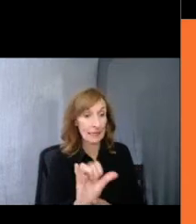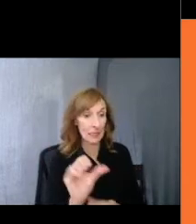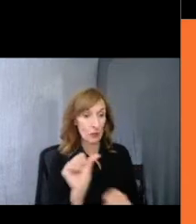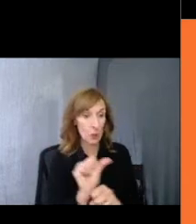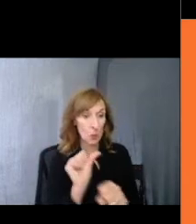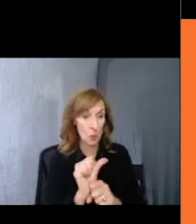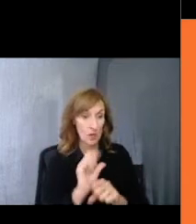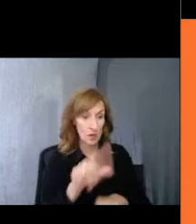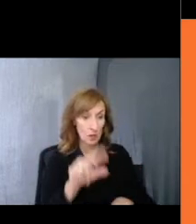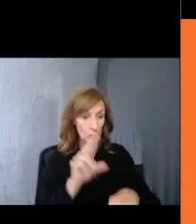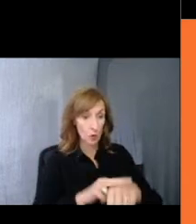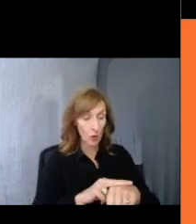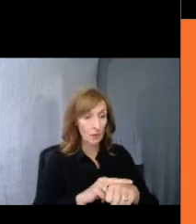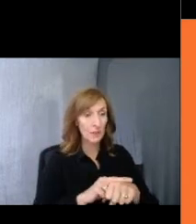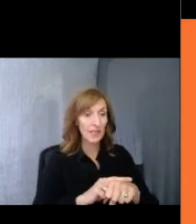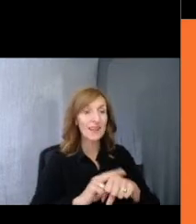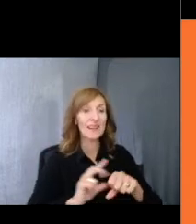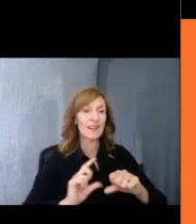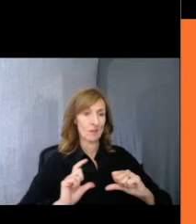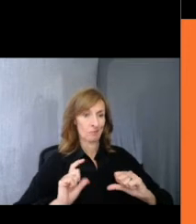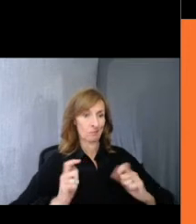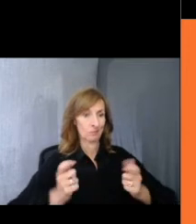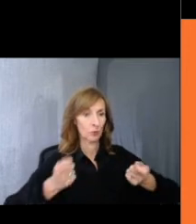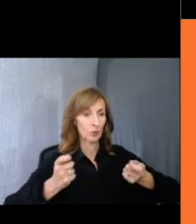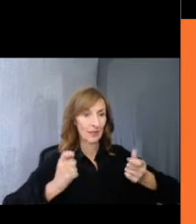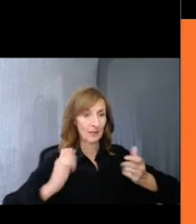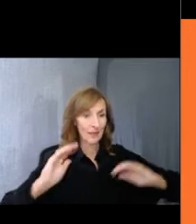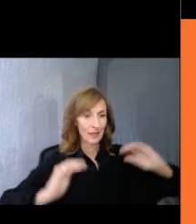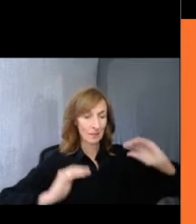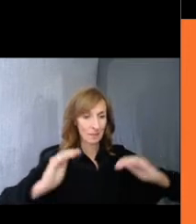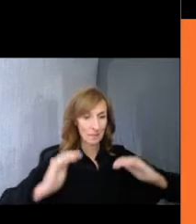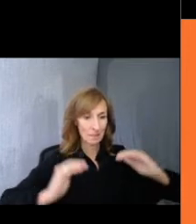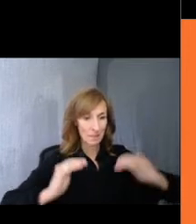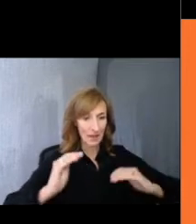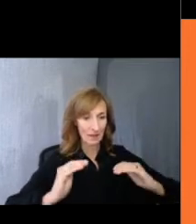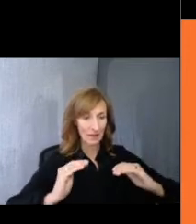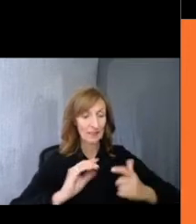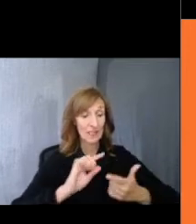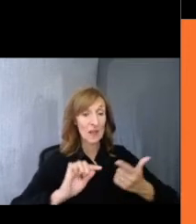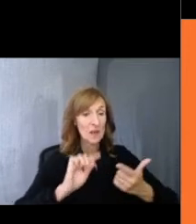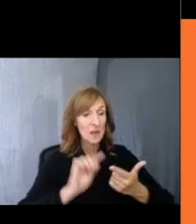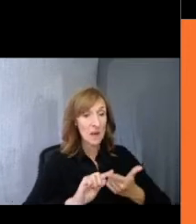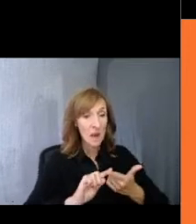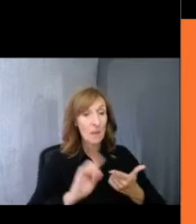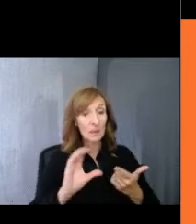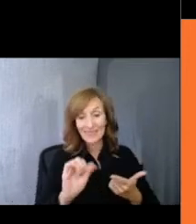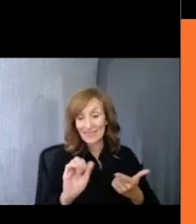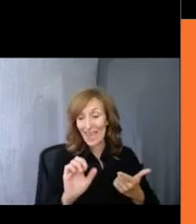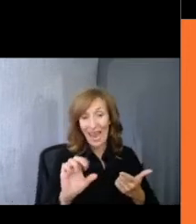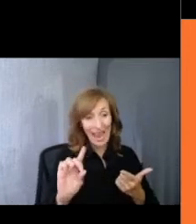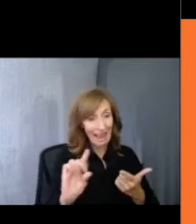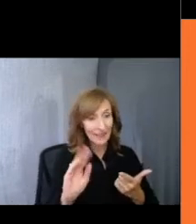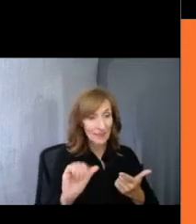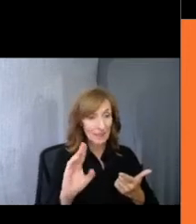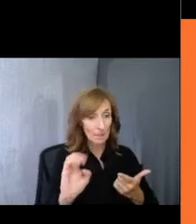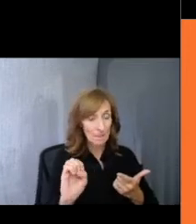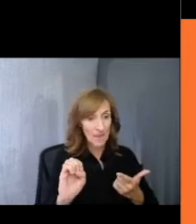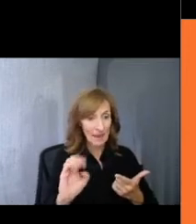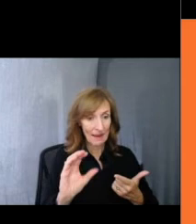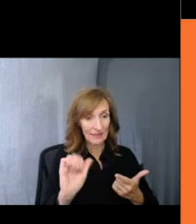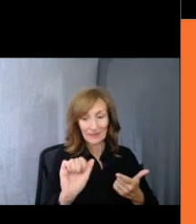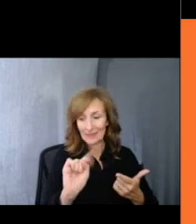in the regulation of our body's acid-base status. Many of you may know that our body functions